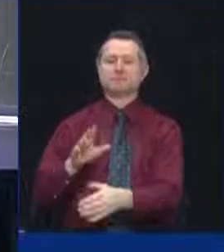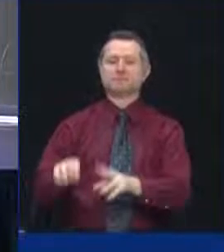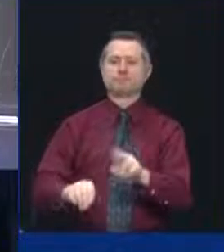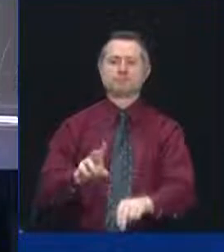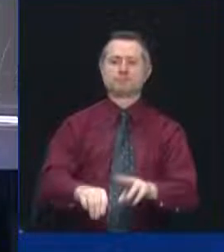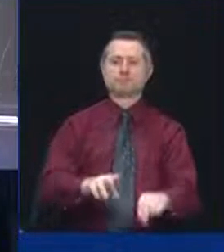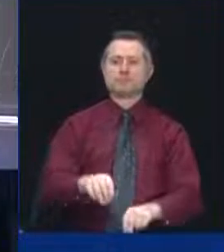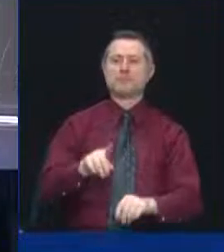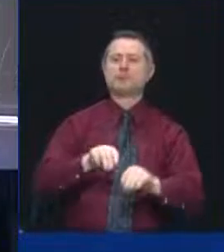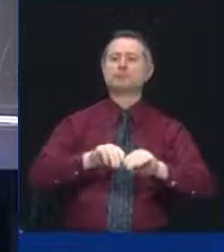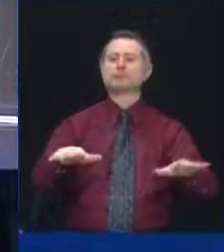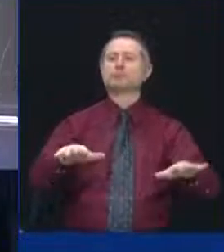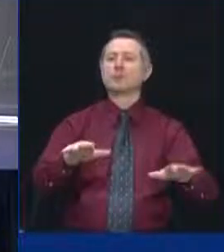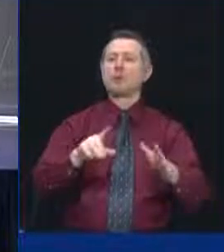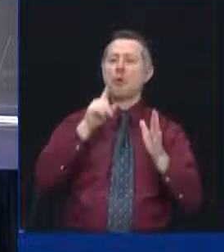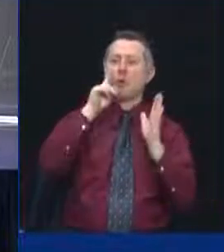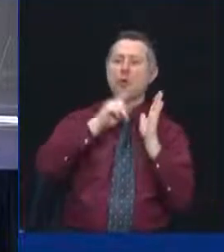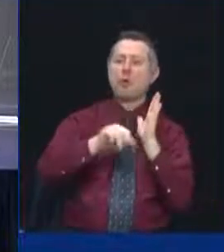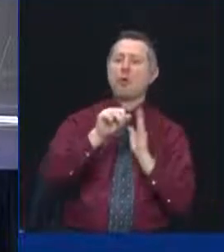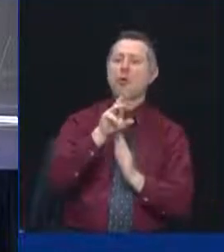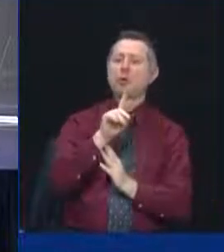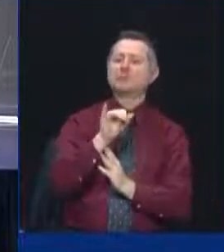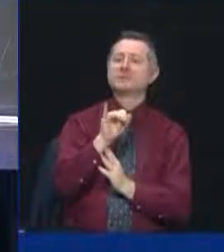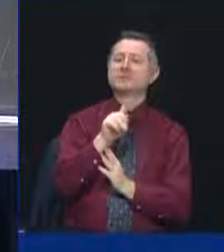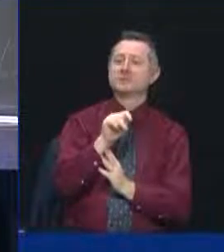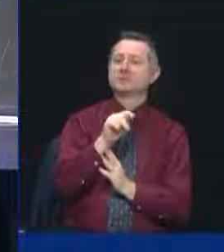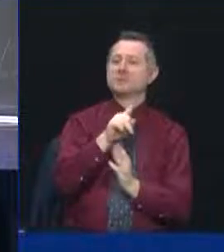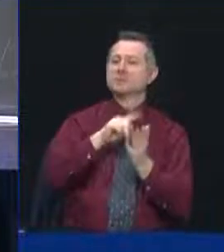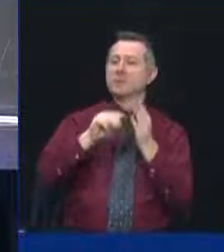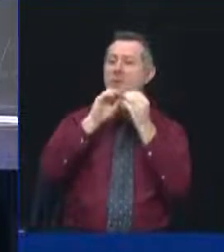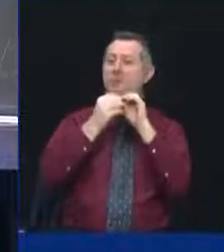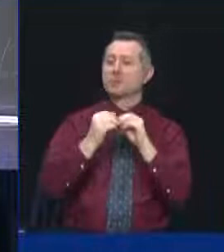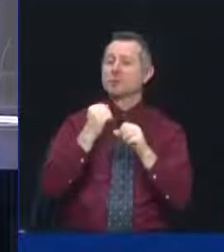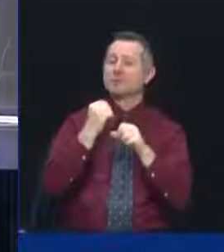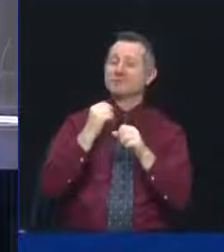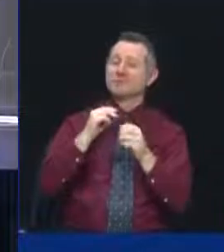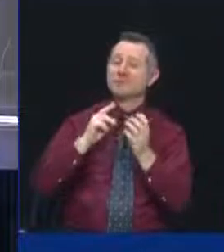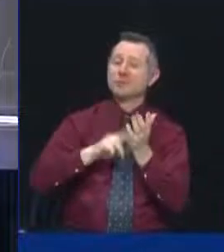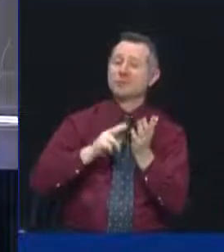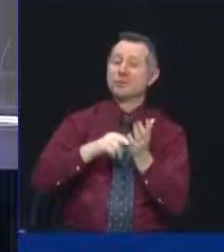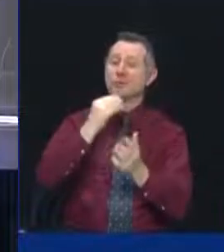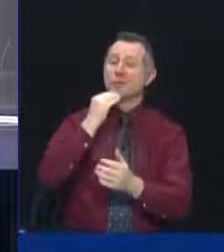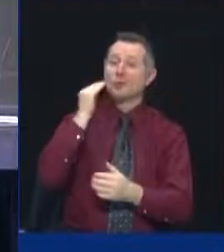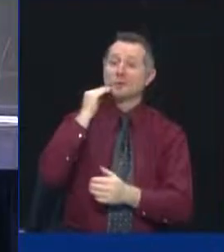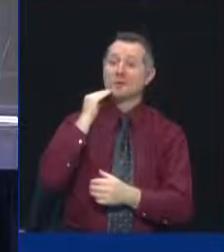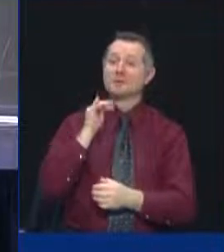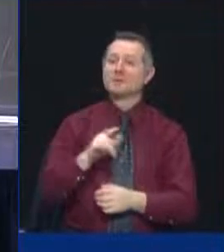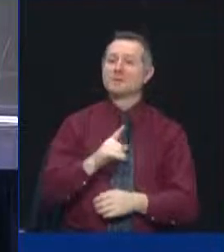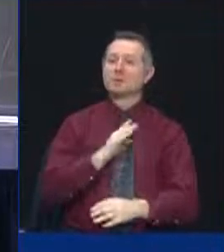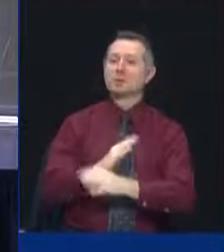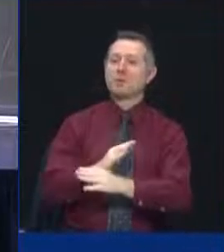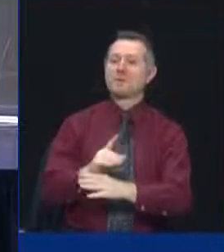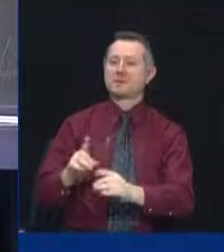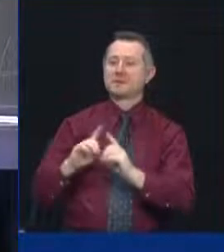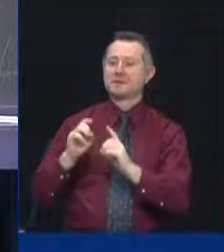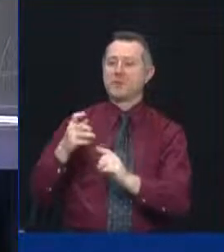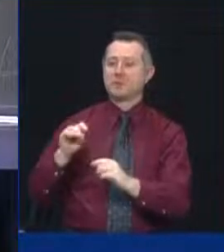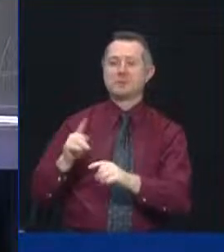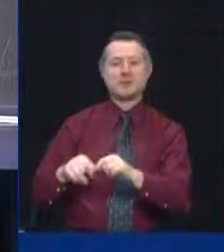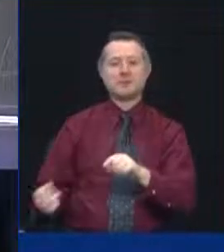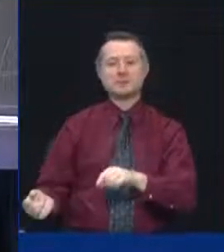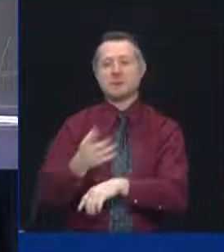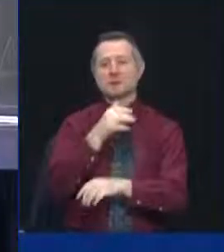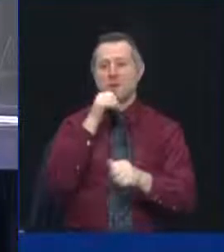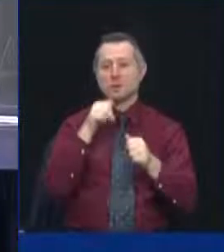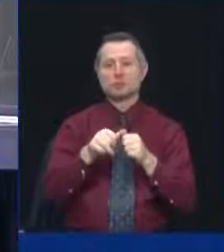deaths by months, and that they prevented or blocked your department from sending letters to state lawmakers. I guess just point